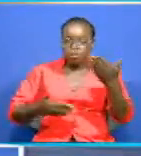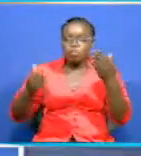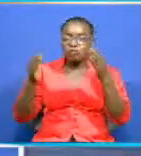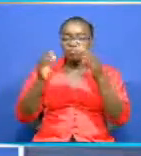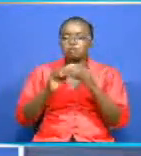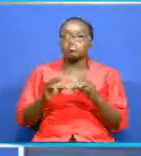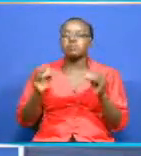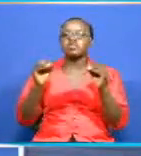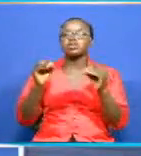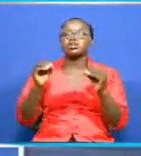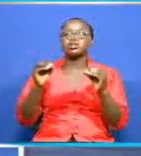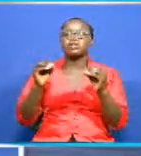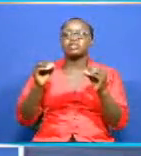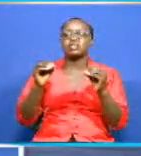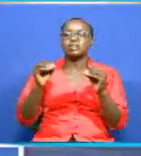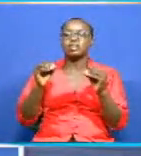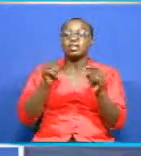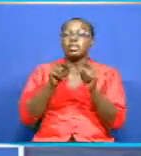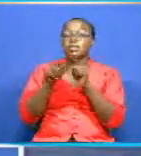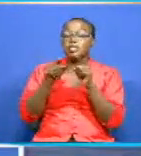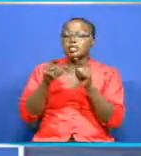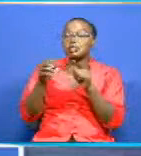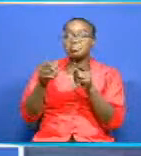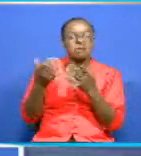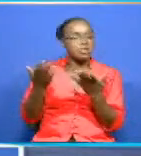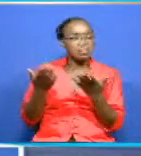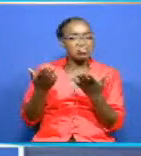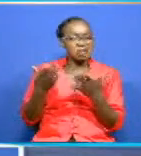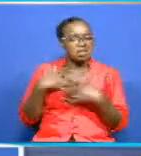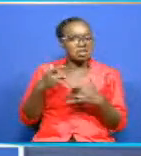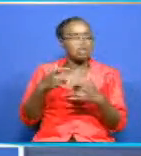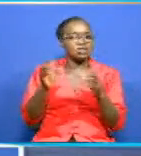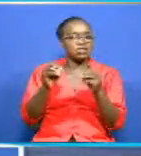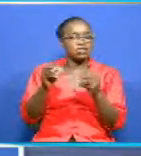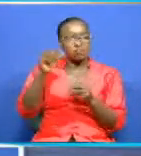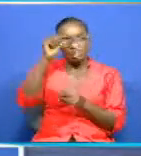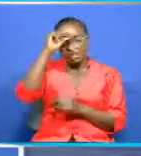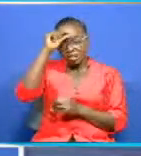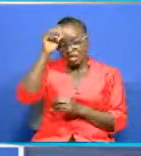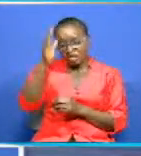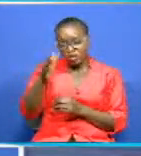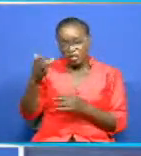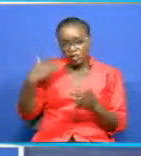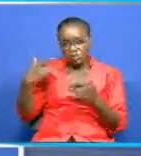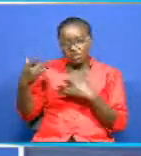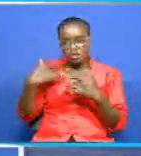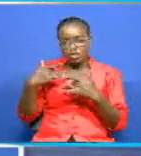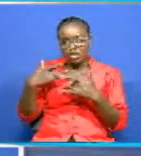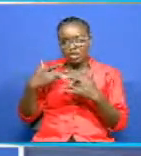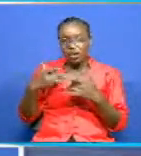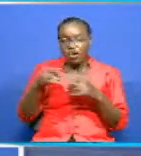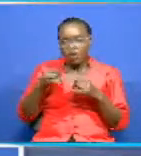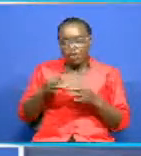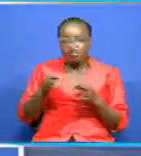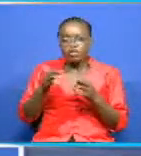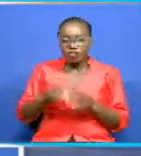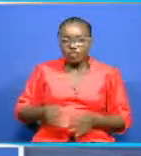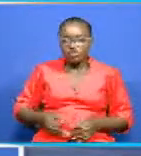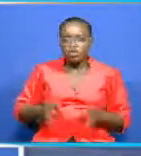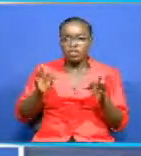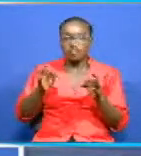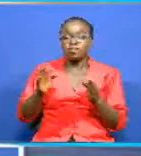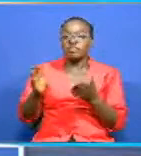a commitment from the county bosses, accusing them of lack of goodwill. The governors have, however, expressed concerns over the sustainability and legality of some